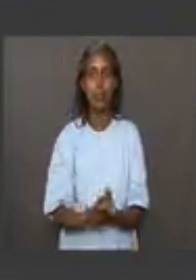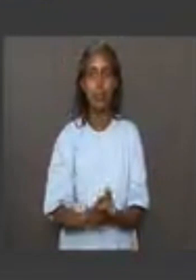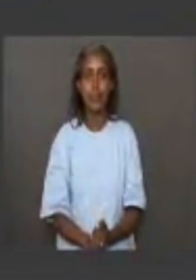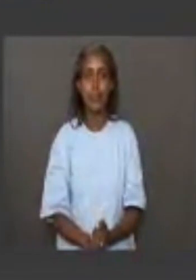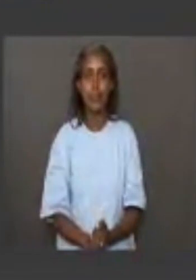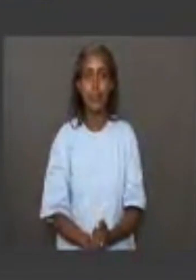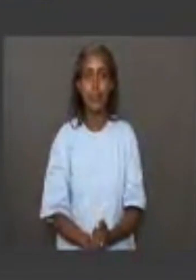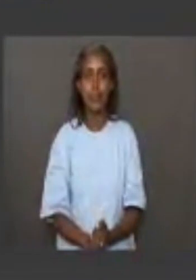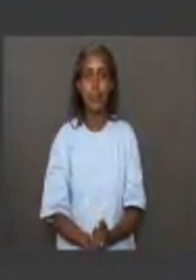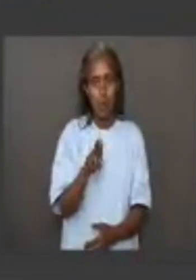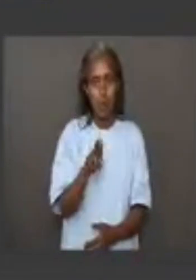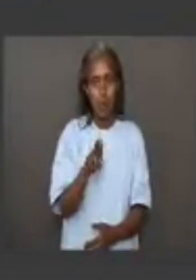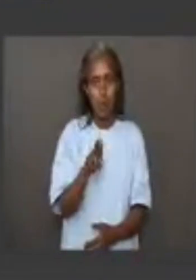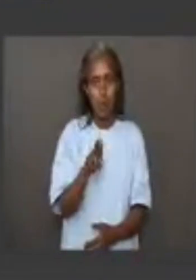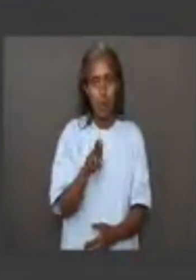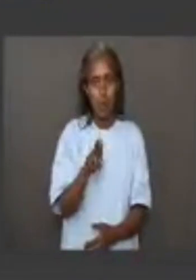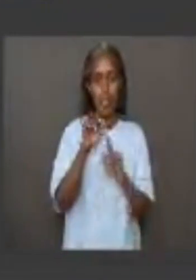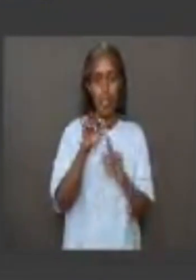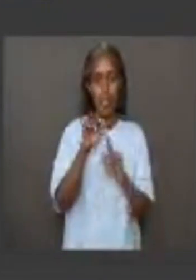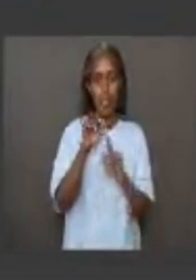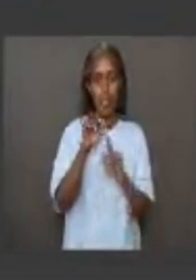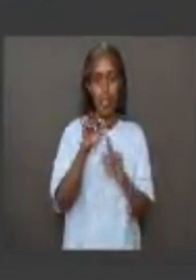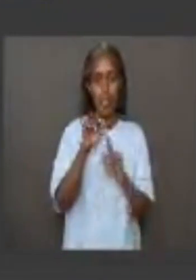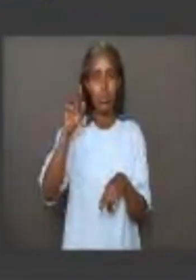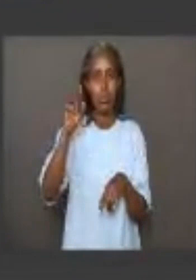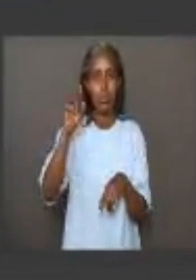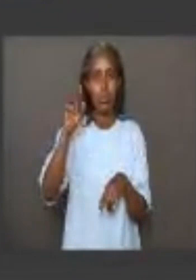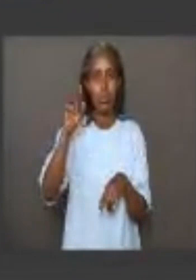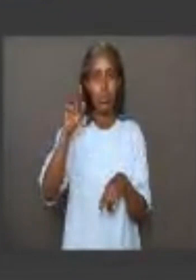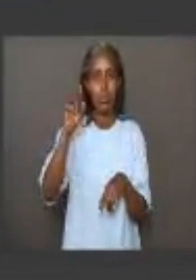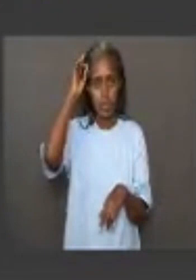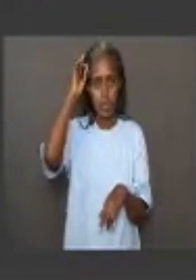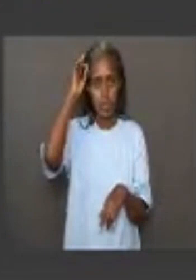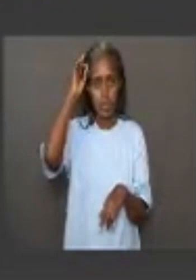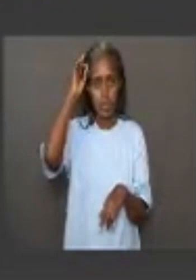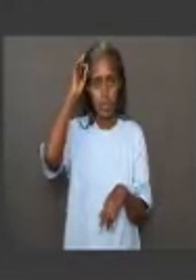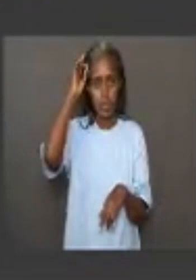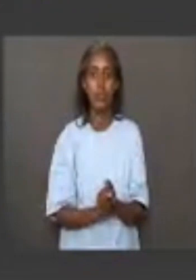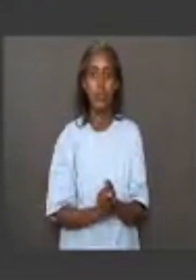all to the power of 7.